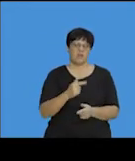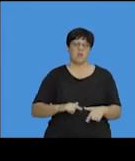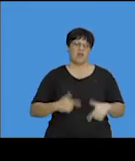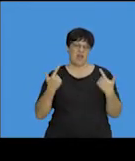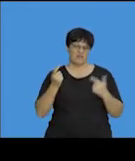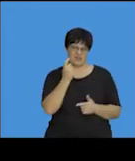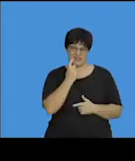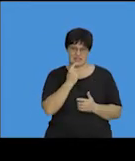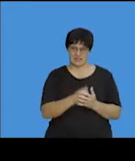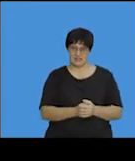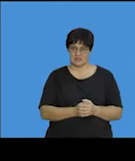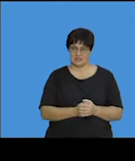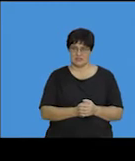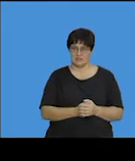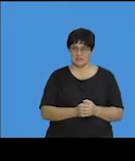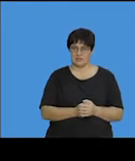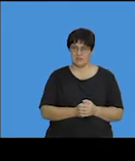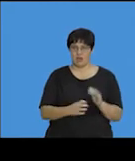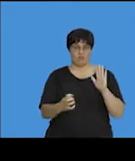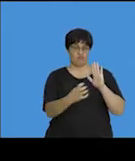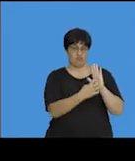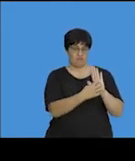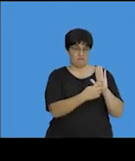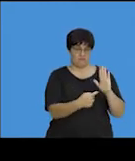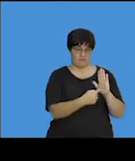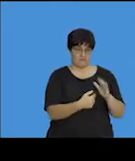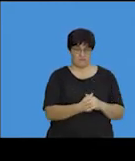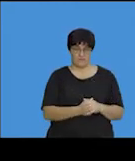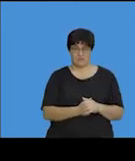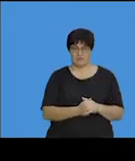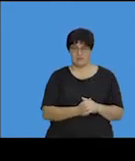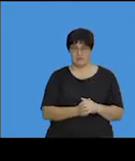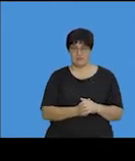always do. It makes life easier. And there's my graph.